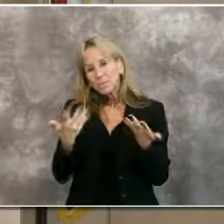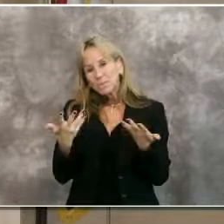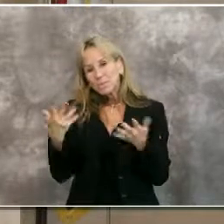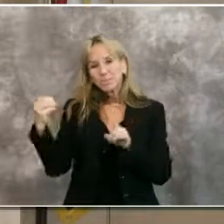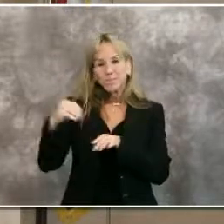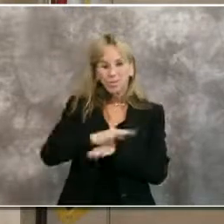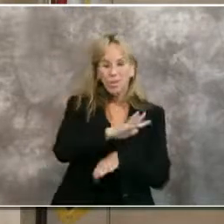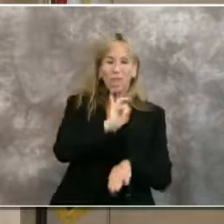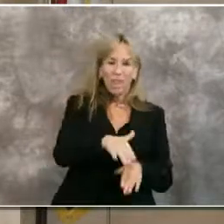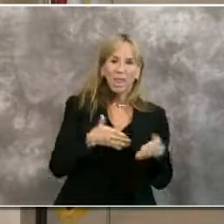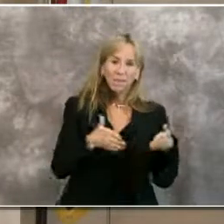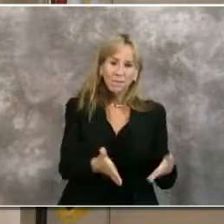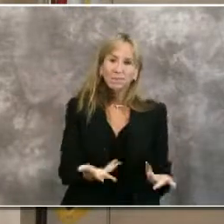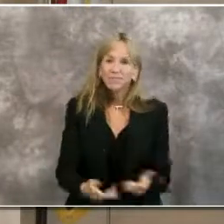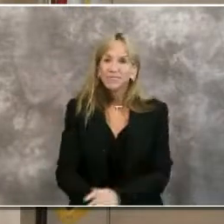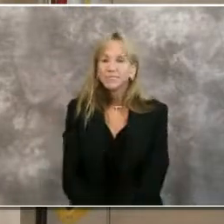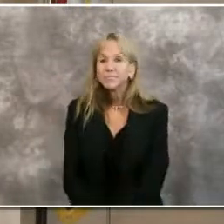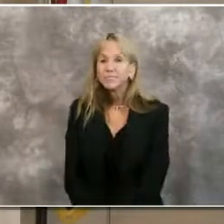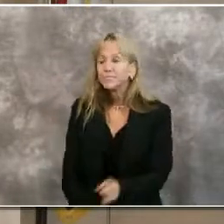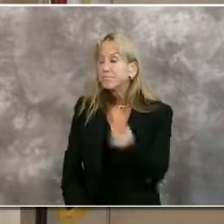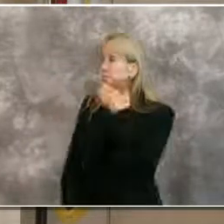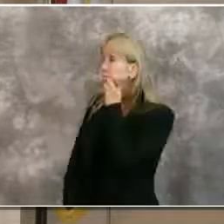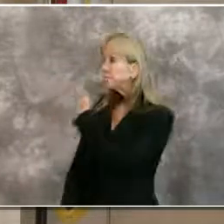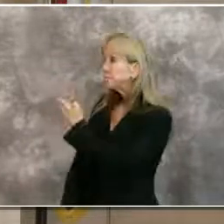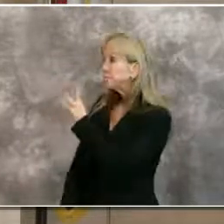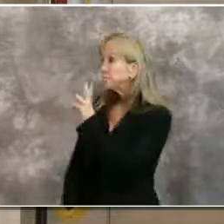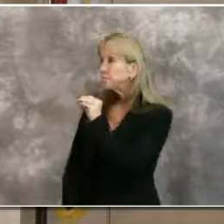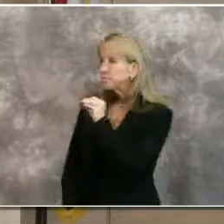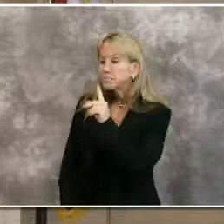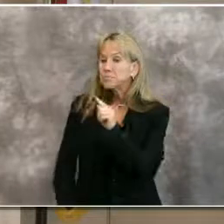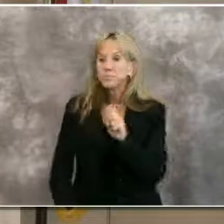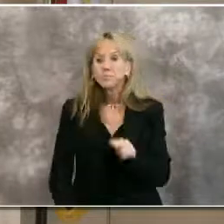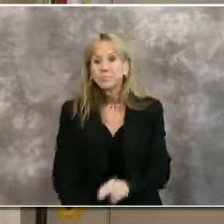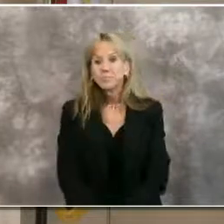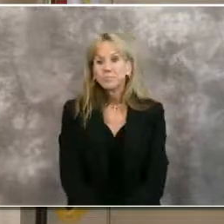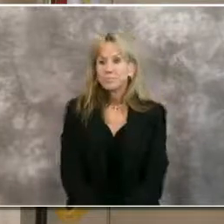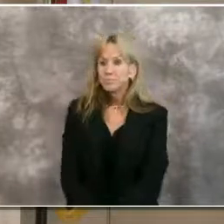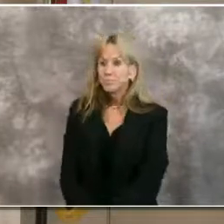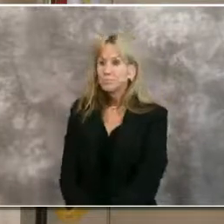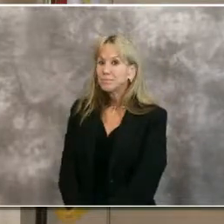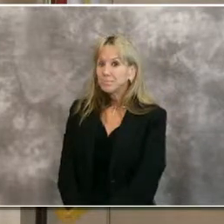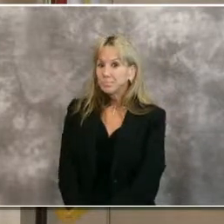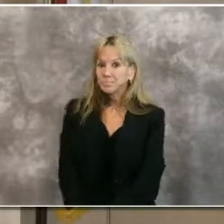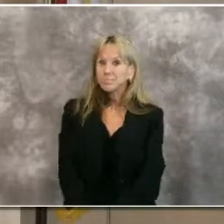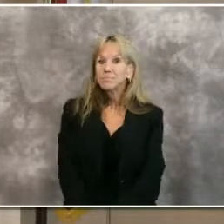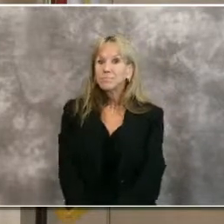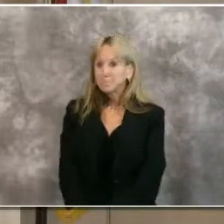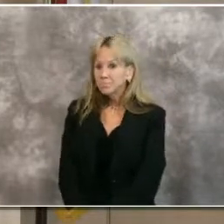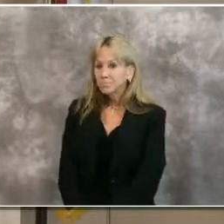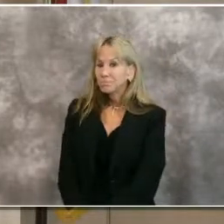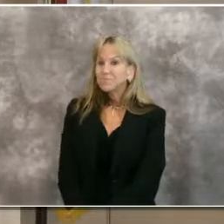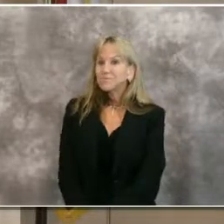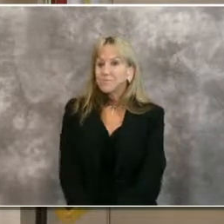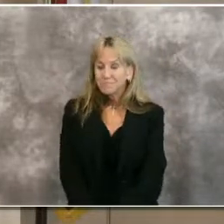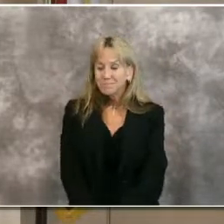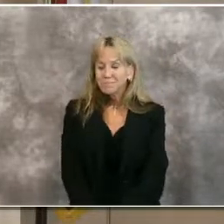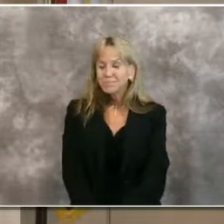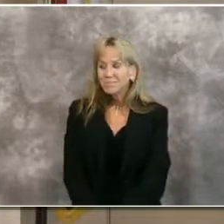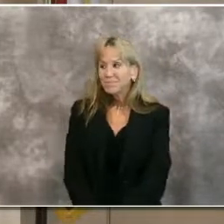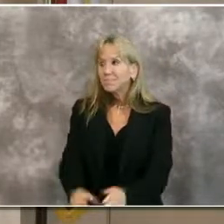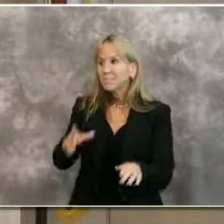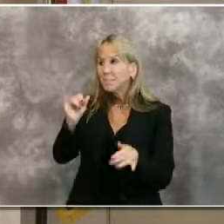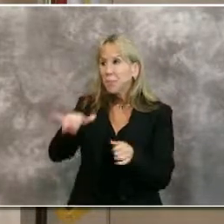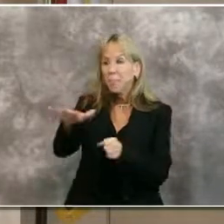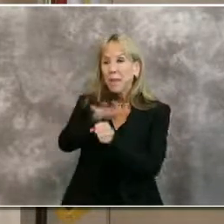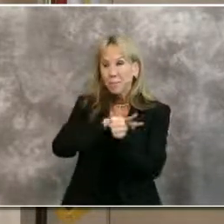Dr. Wooten, this Thank first you, Dr. Wooten. Oh, you're welcome, Paul. I noticed that there was a local lab